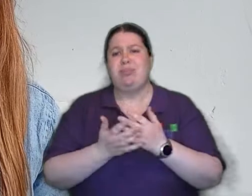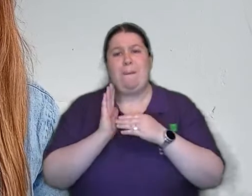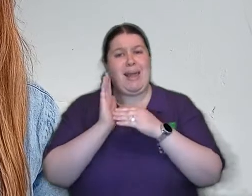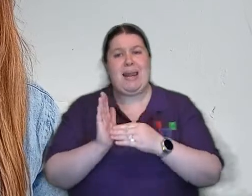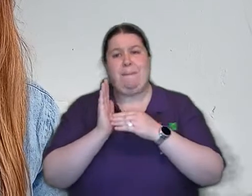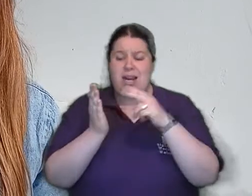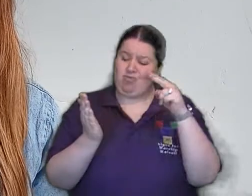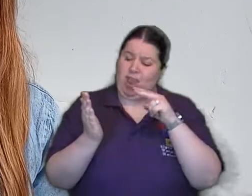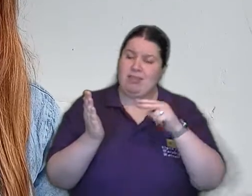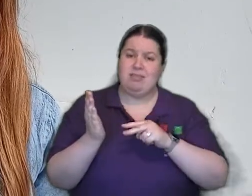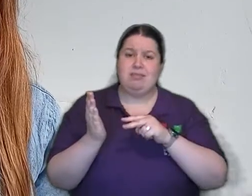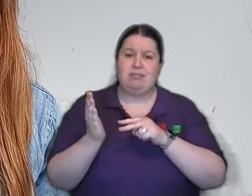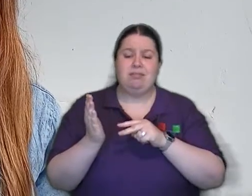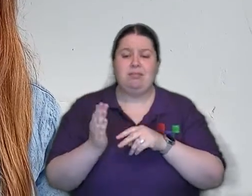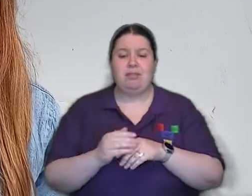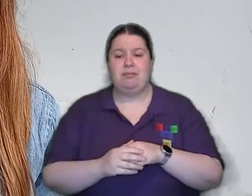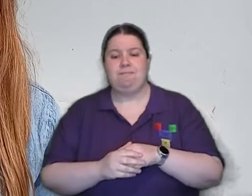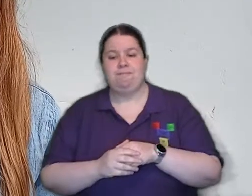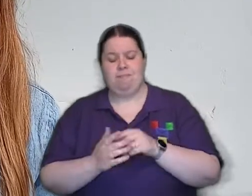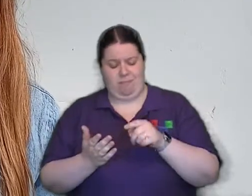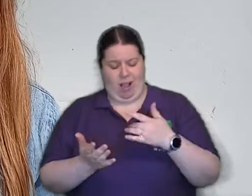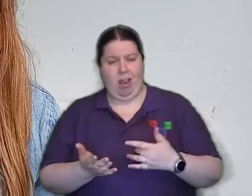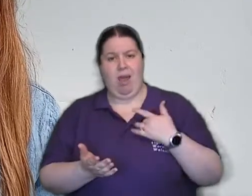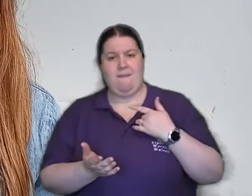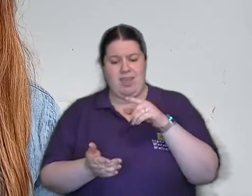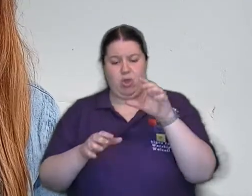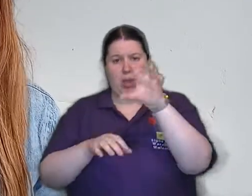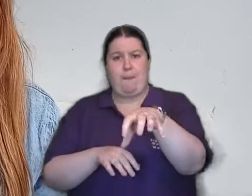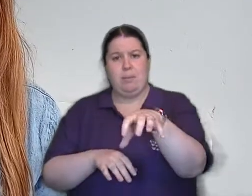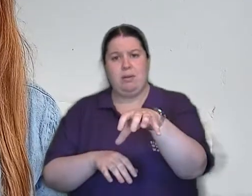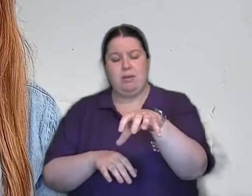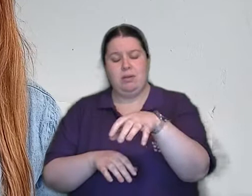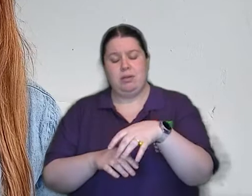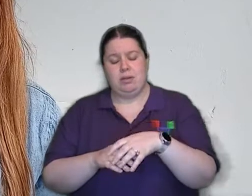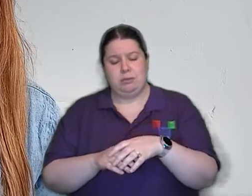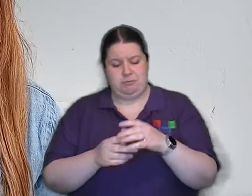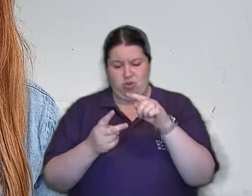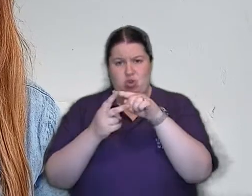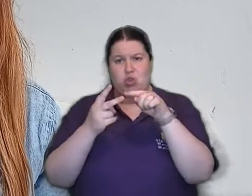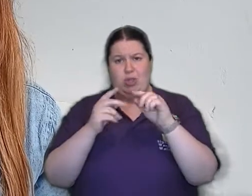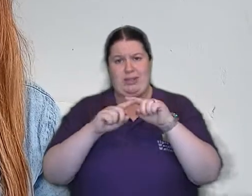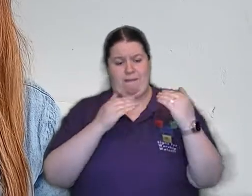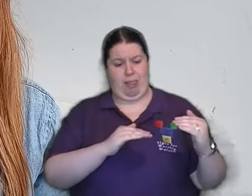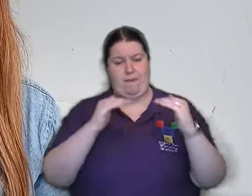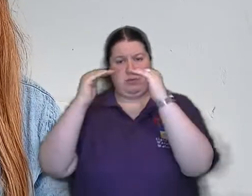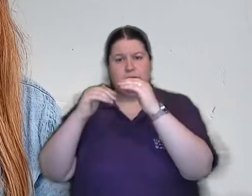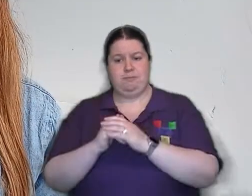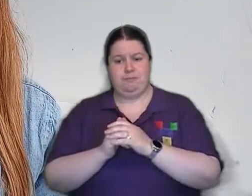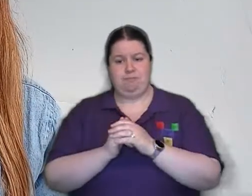has gone on to be read by millions. In it she writes, "Life in the concentration camp took place